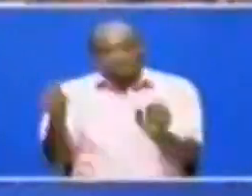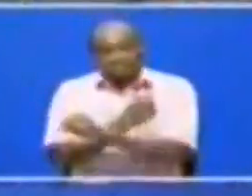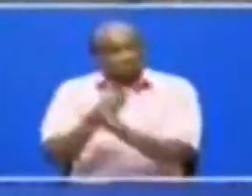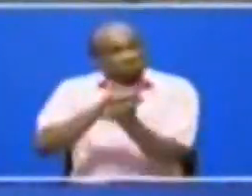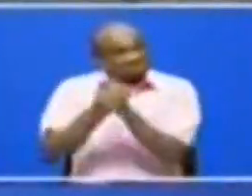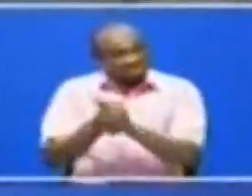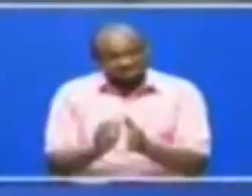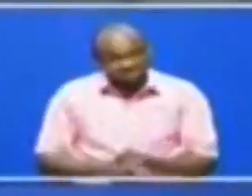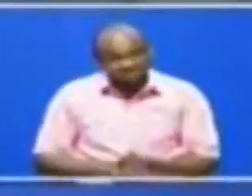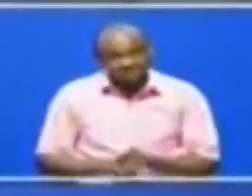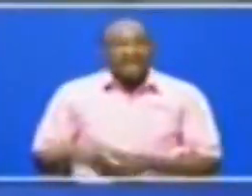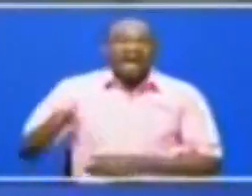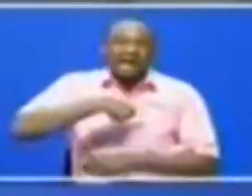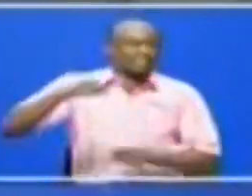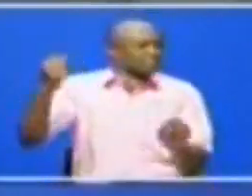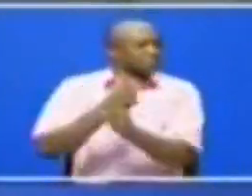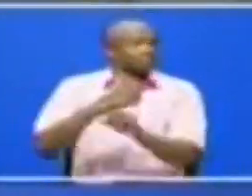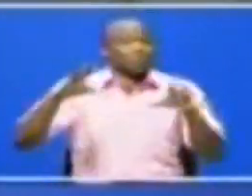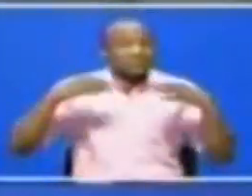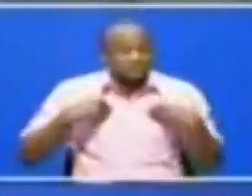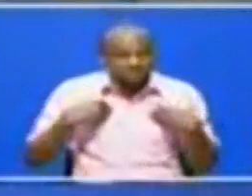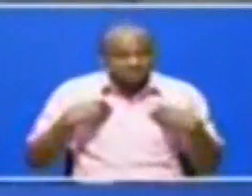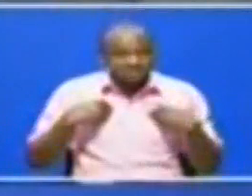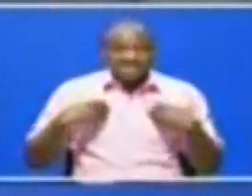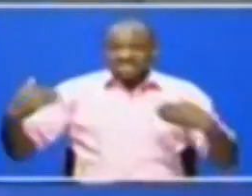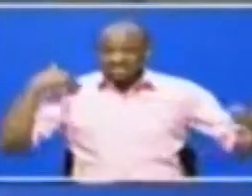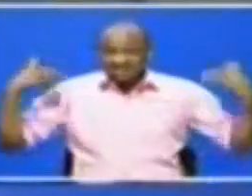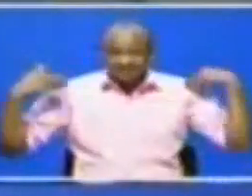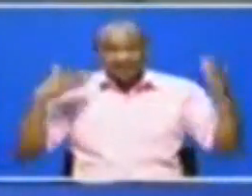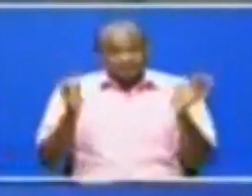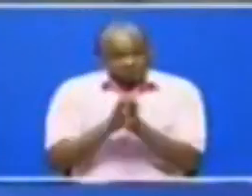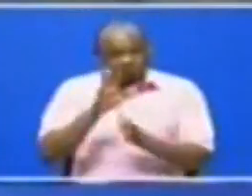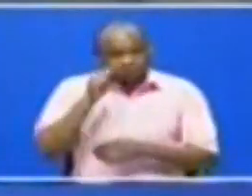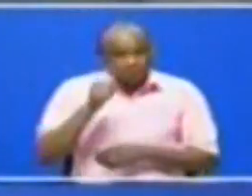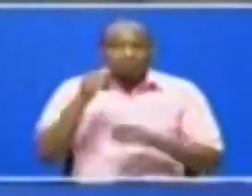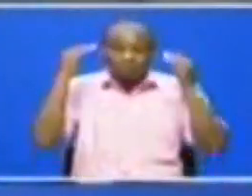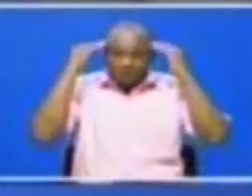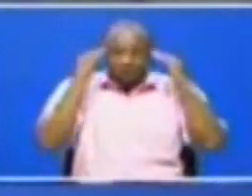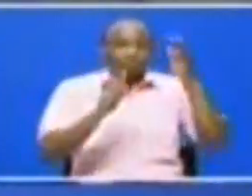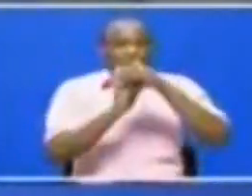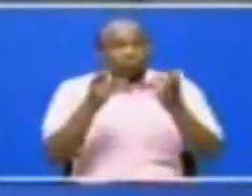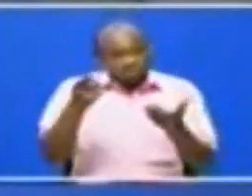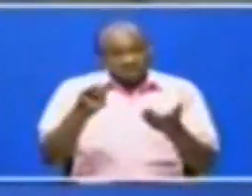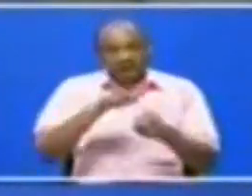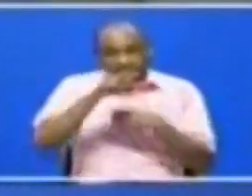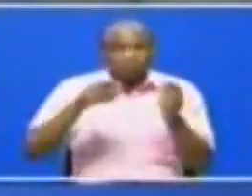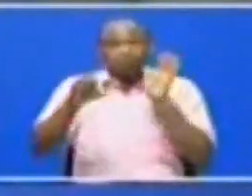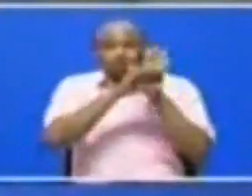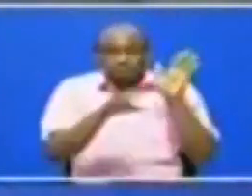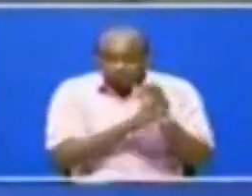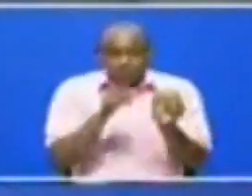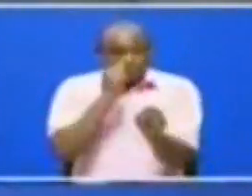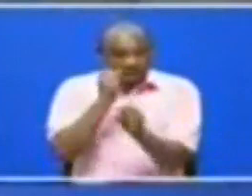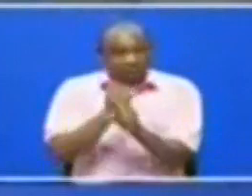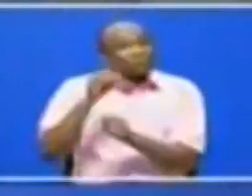charge. We will not accept interference from the judiciary on the constitutional function